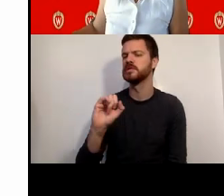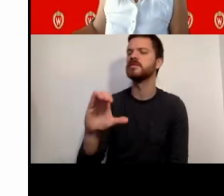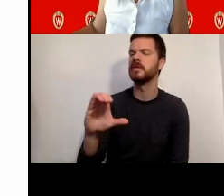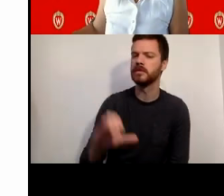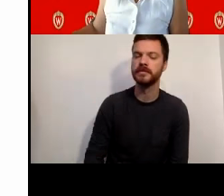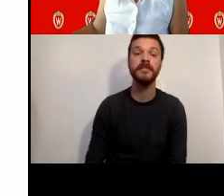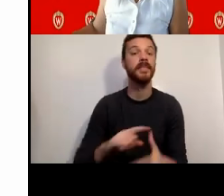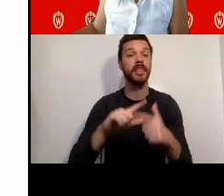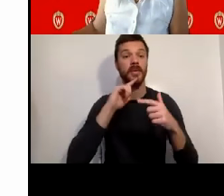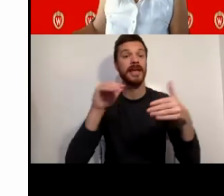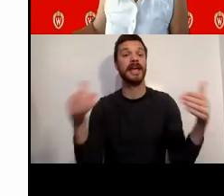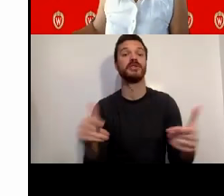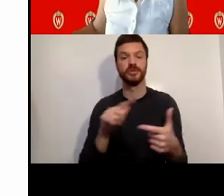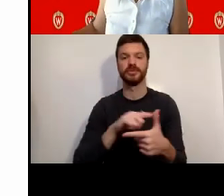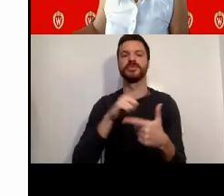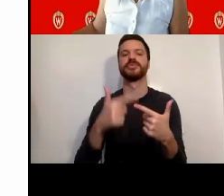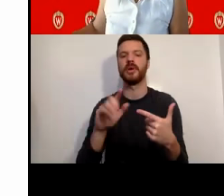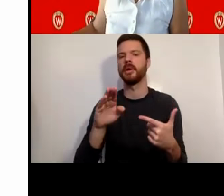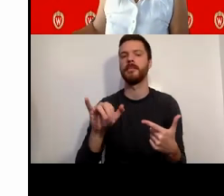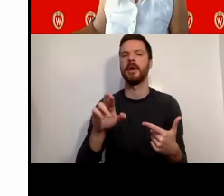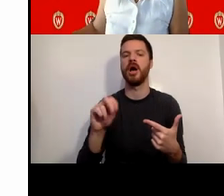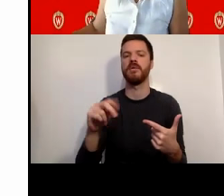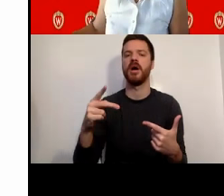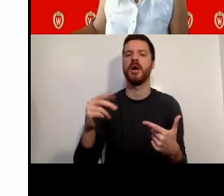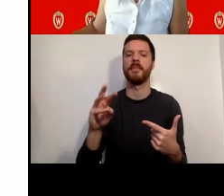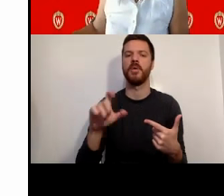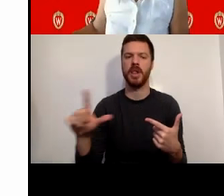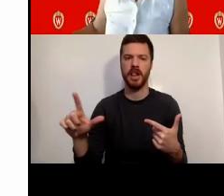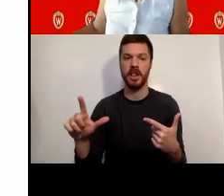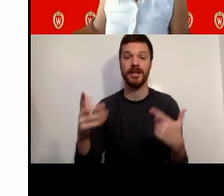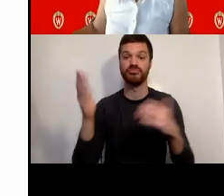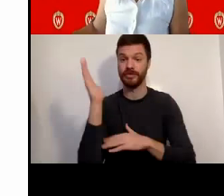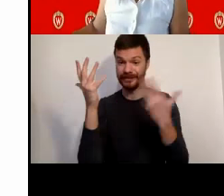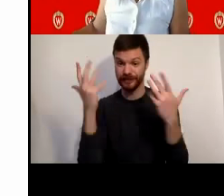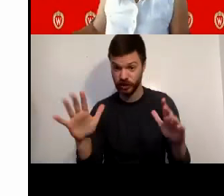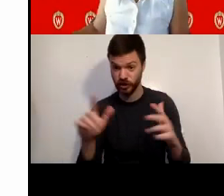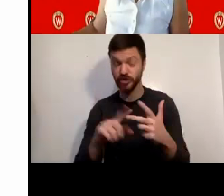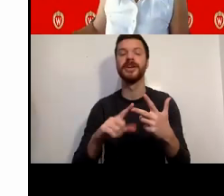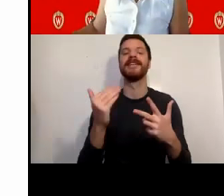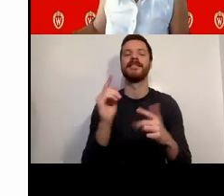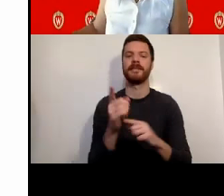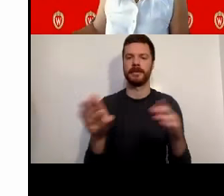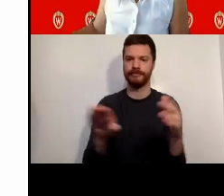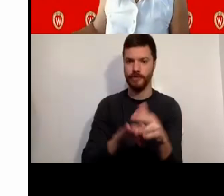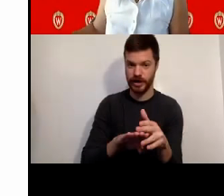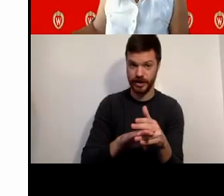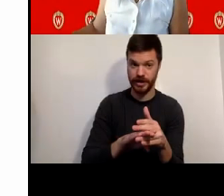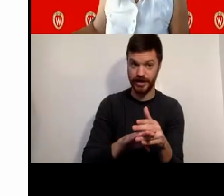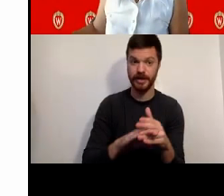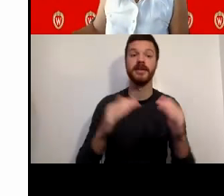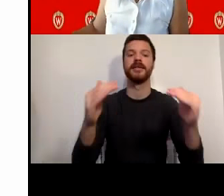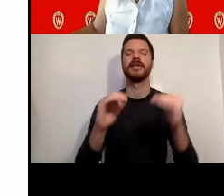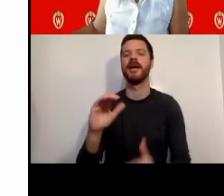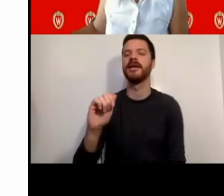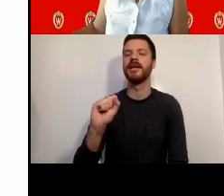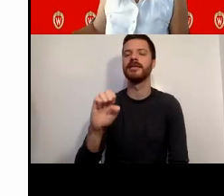to Dr. Byron Powell, then we'll have a short 15-minute break, and then we'll have our case study panel